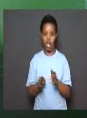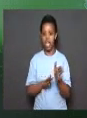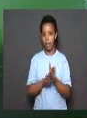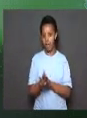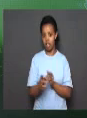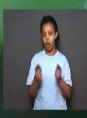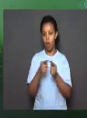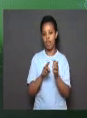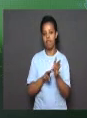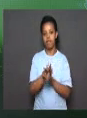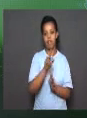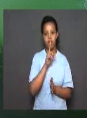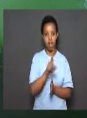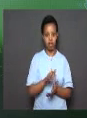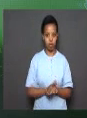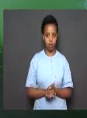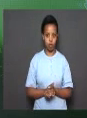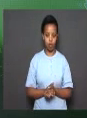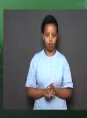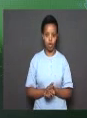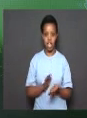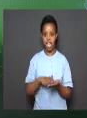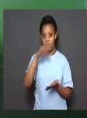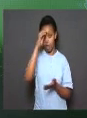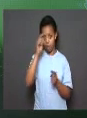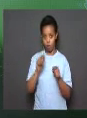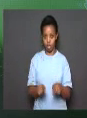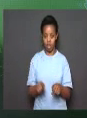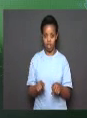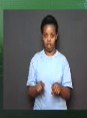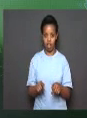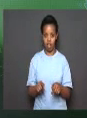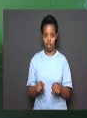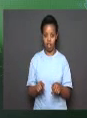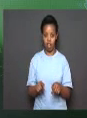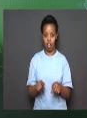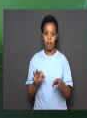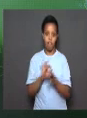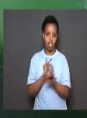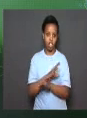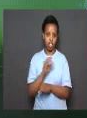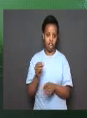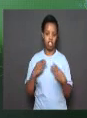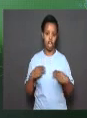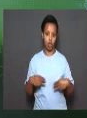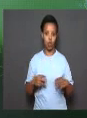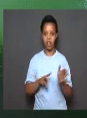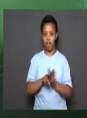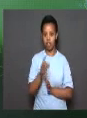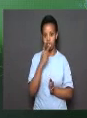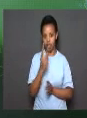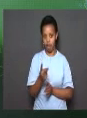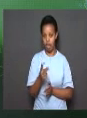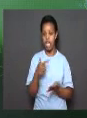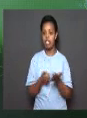to viruses. We will learn the structure and function of viruses, and we will